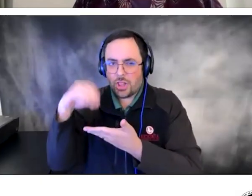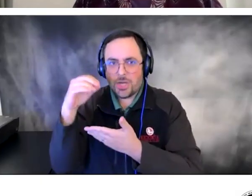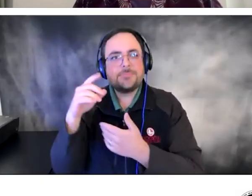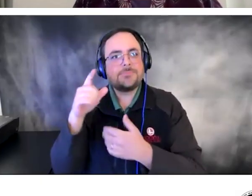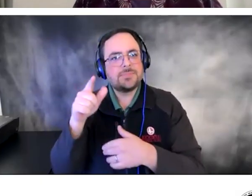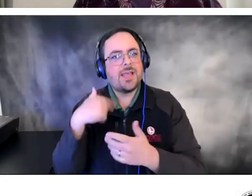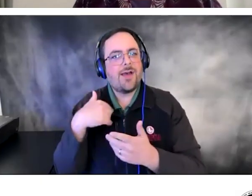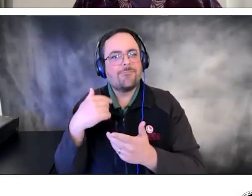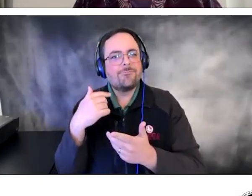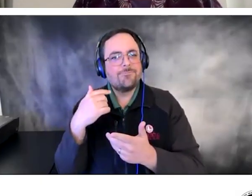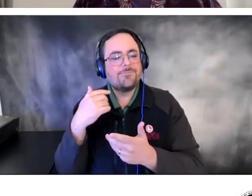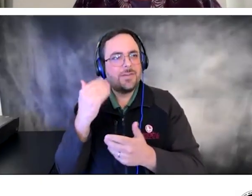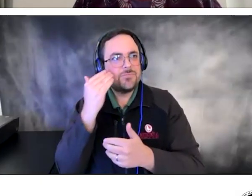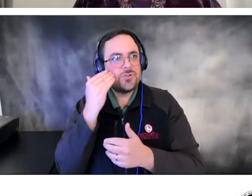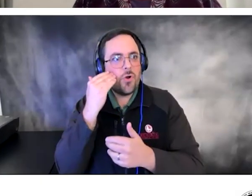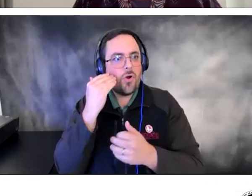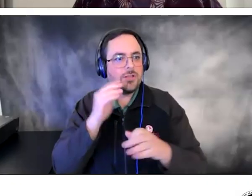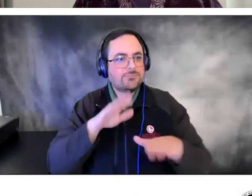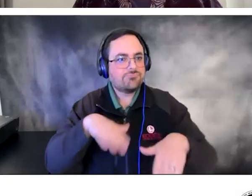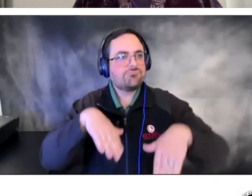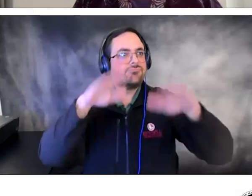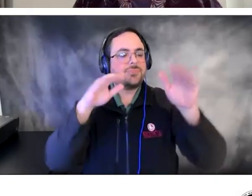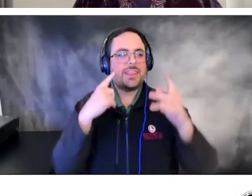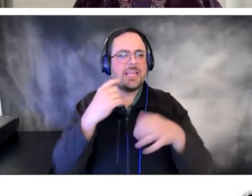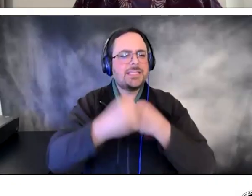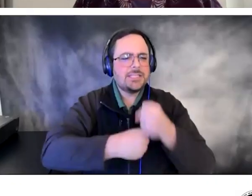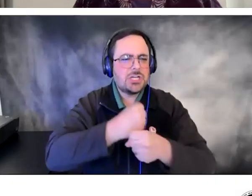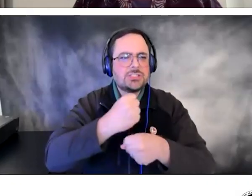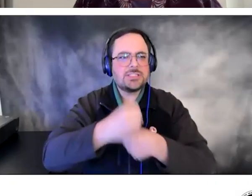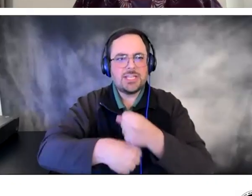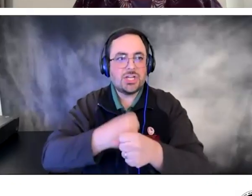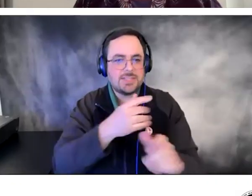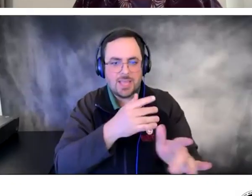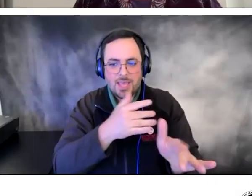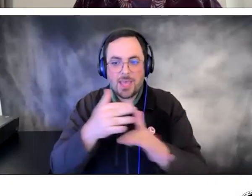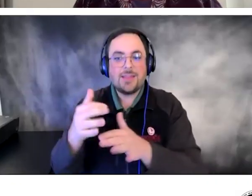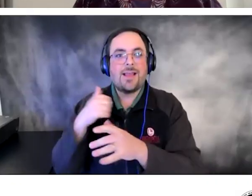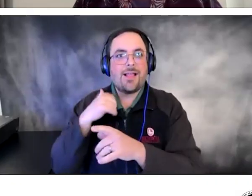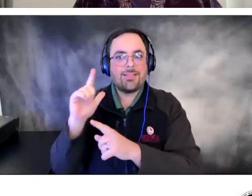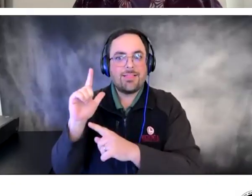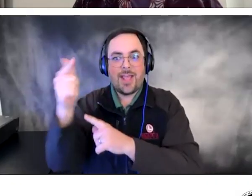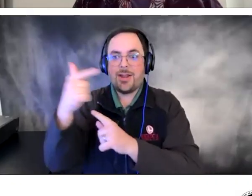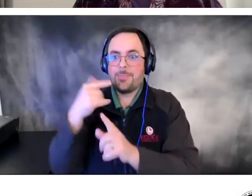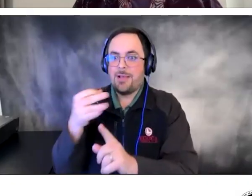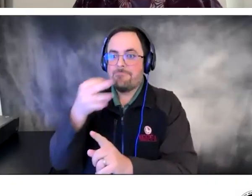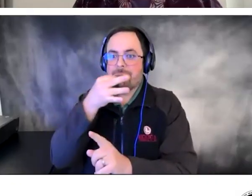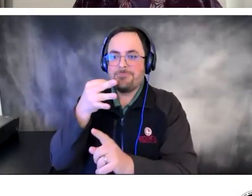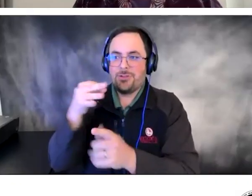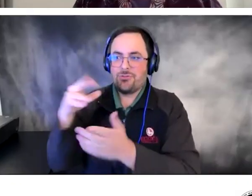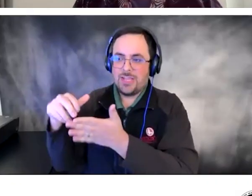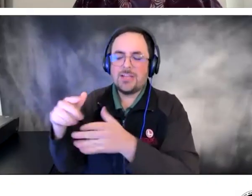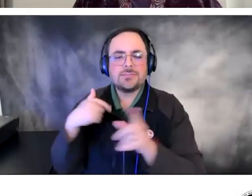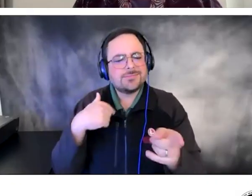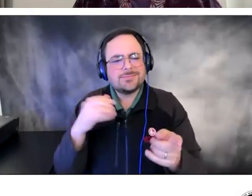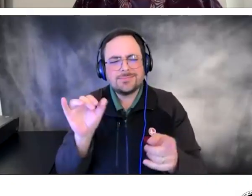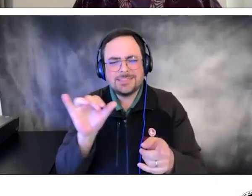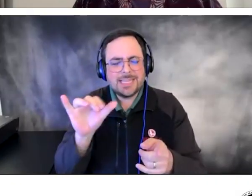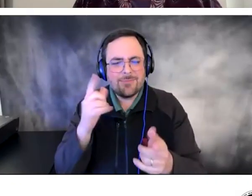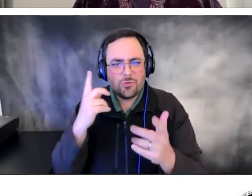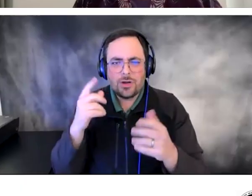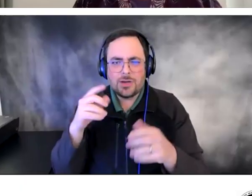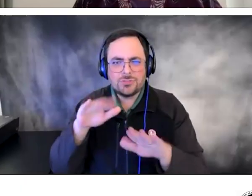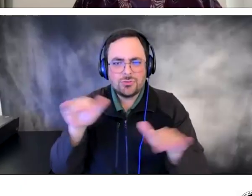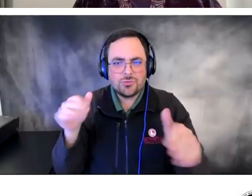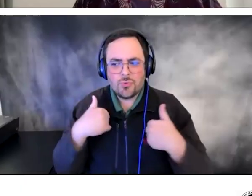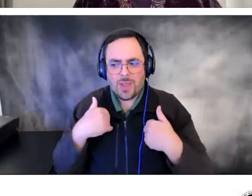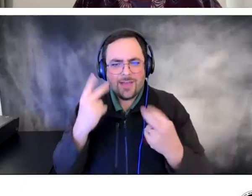Braille. I've seen kids that have had that happen and gone on to be really good readers of Braille. So just like we would want sighted